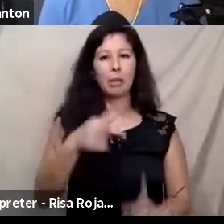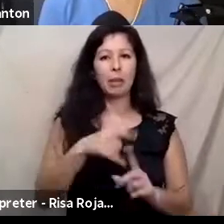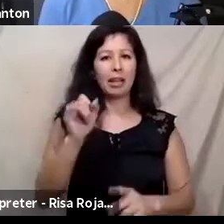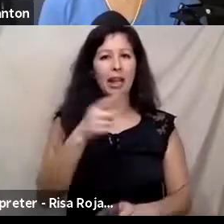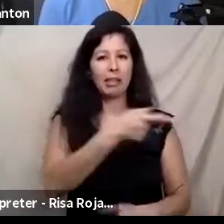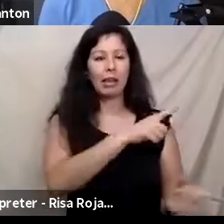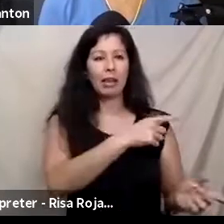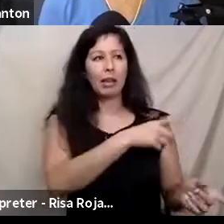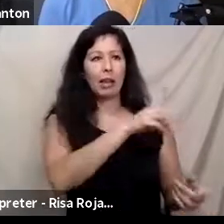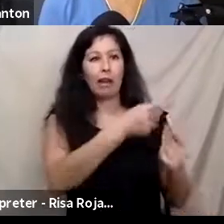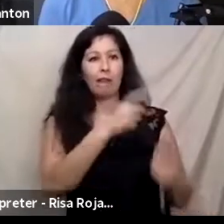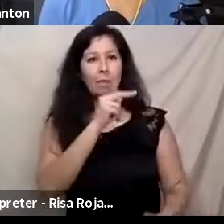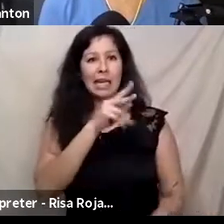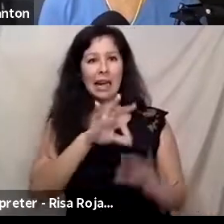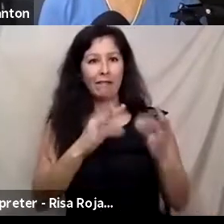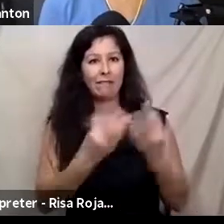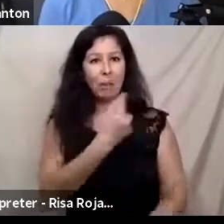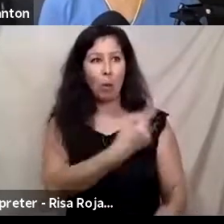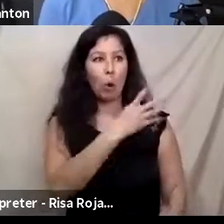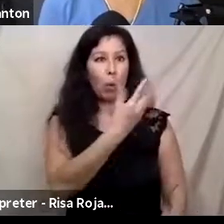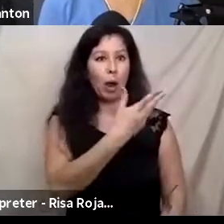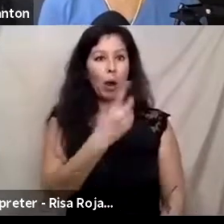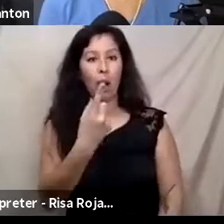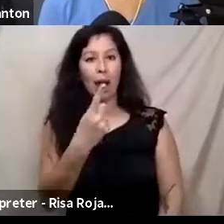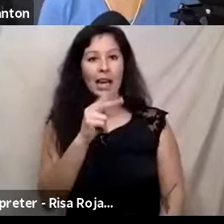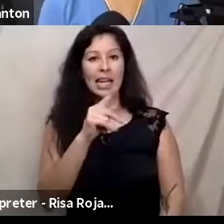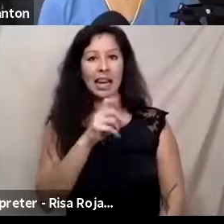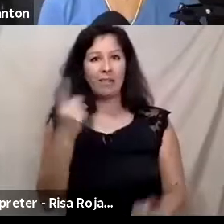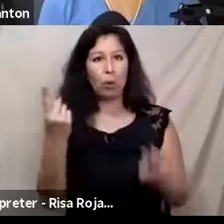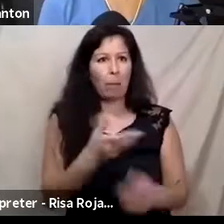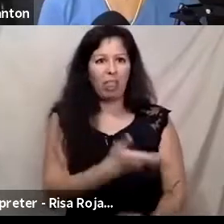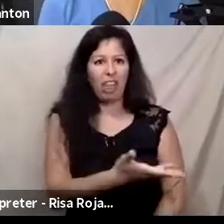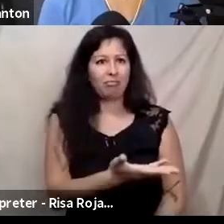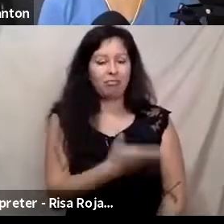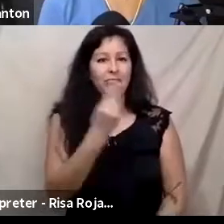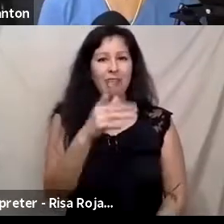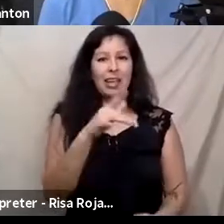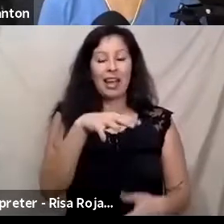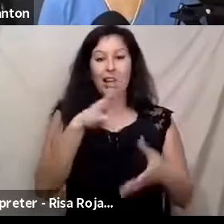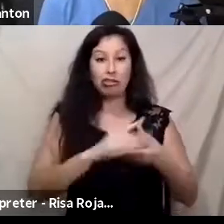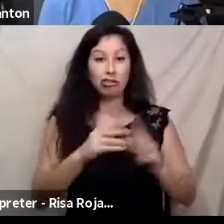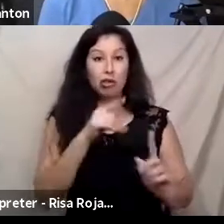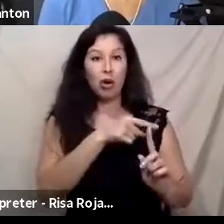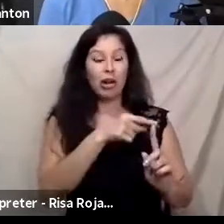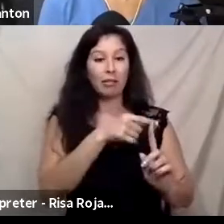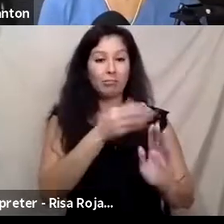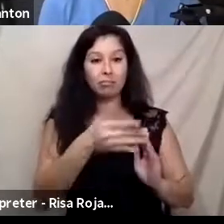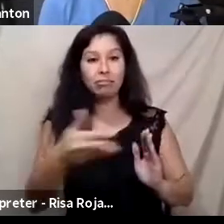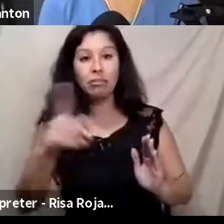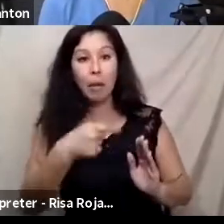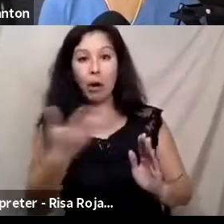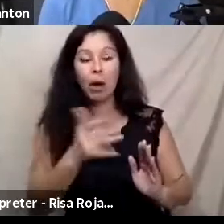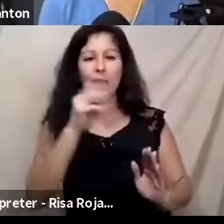they came from a native family, and one was white and one was native, and like what happened there. And then the rest of the story was about like, it was